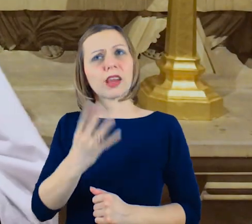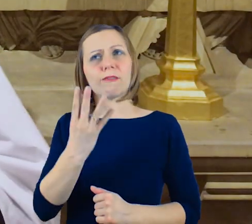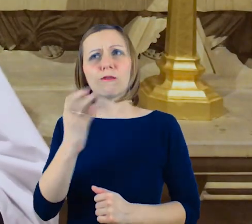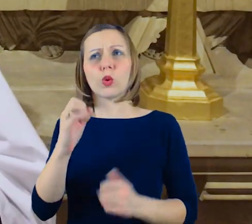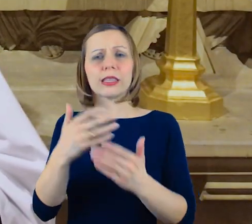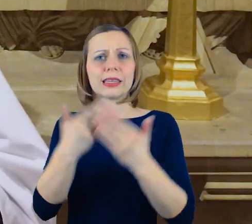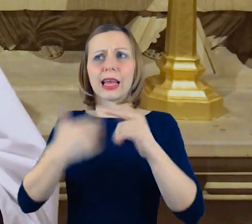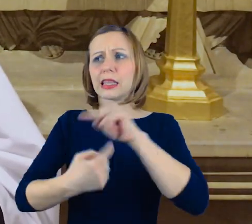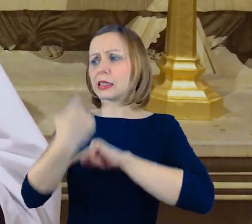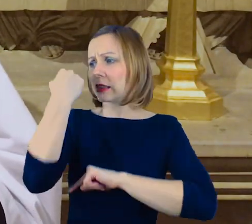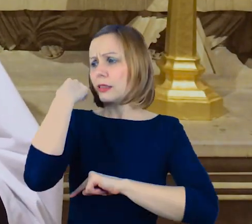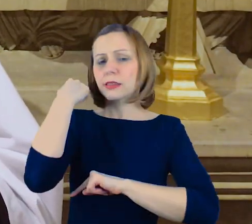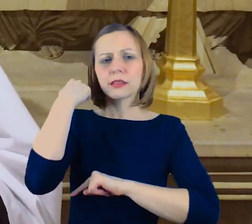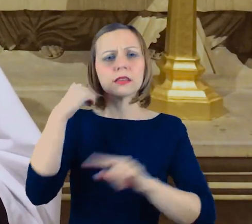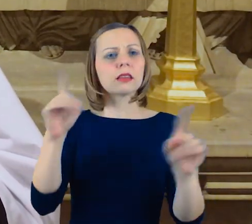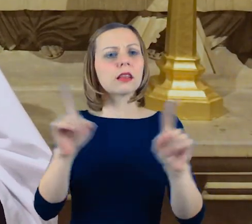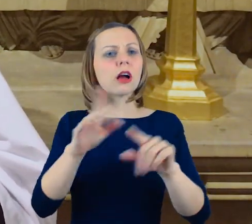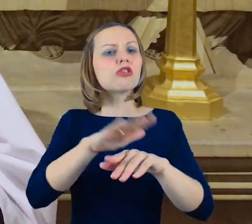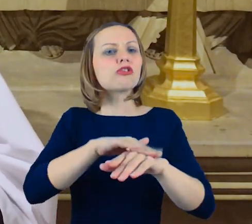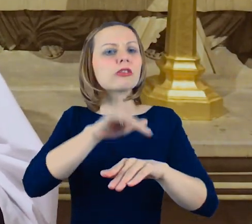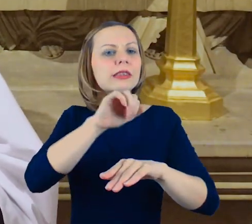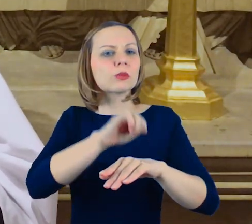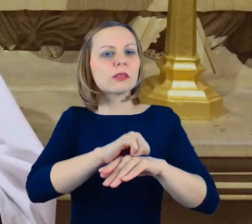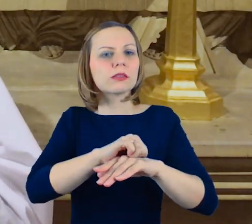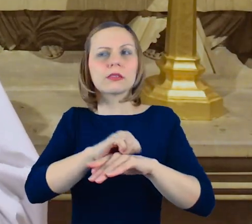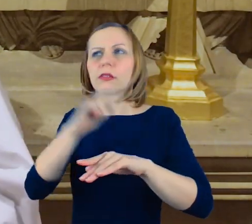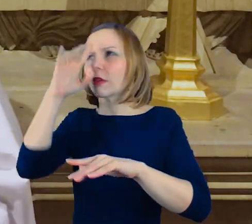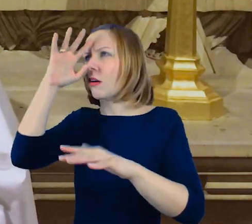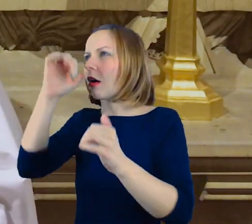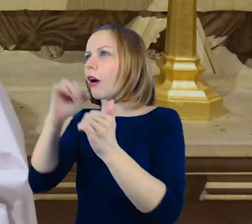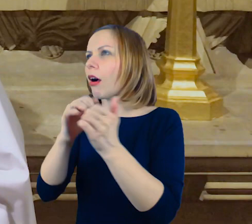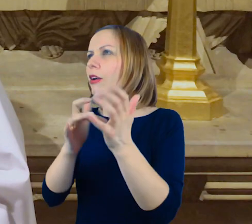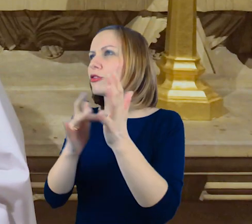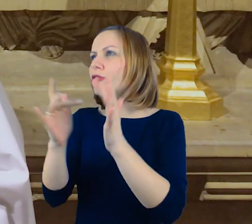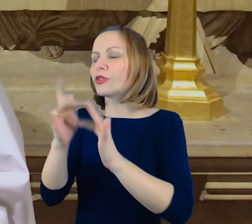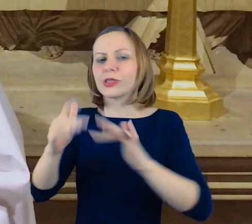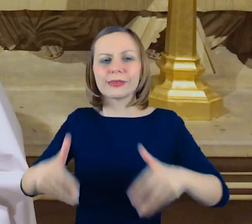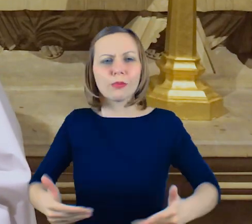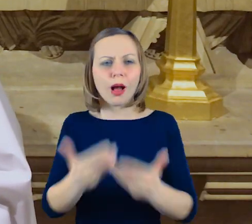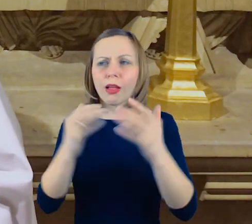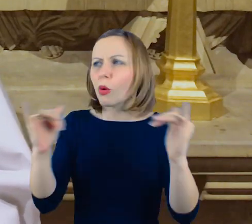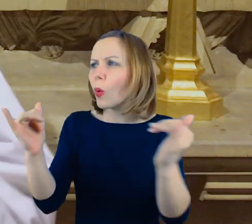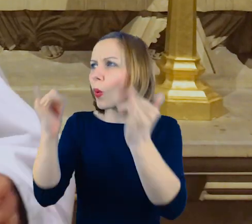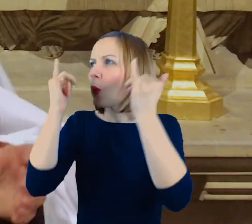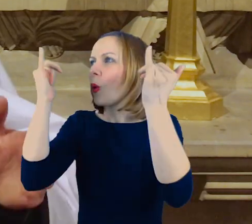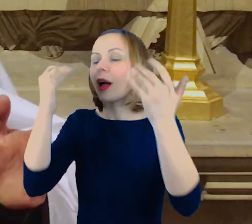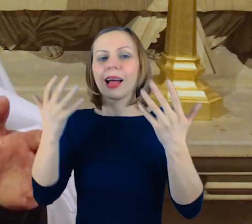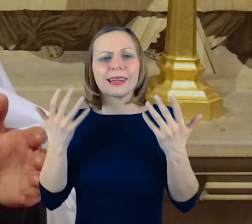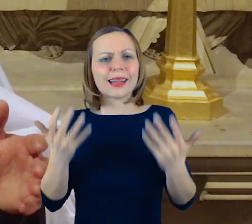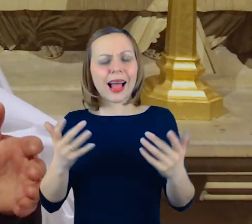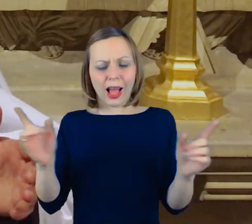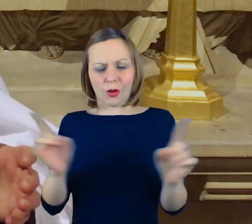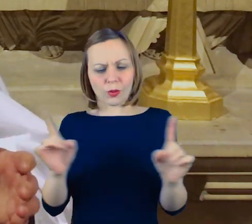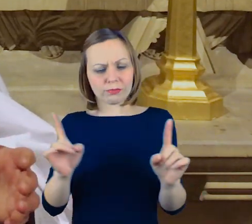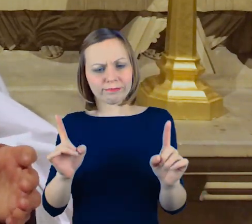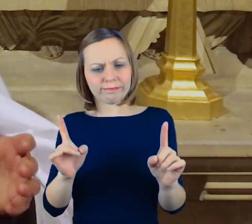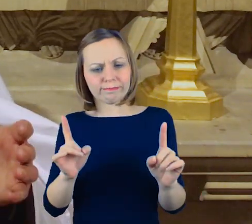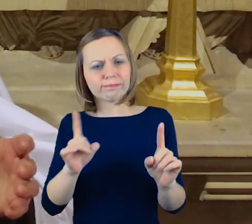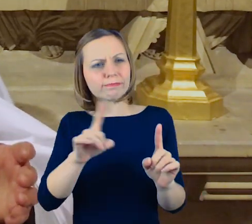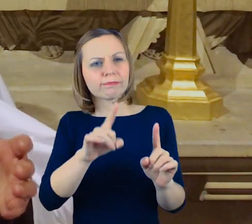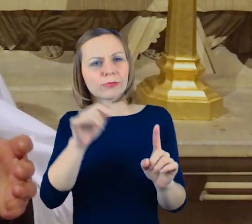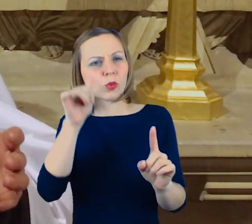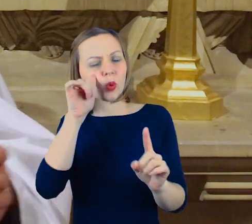Around 40 days ago, we celebrated the birth of our Lord Jesus Christ. Now we recall the day on which he